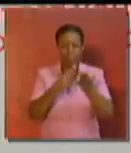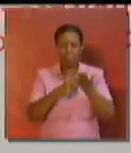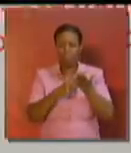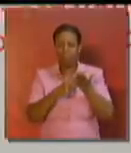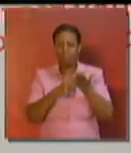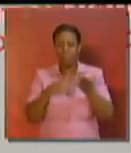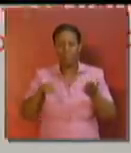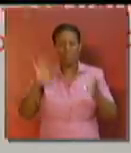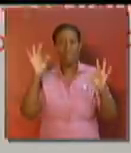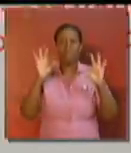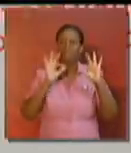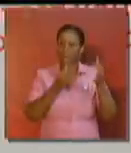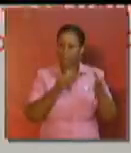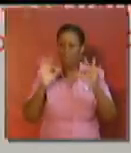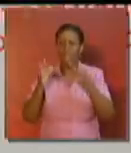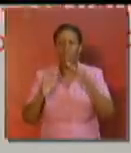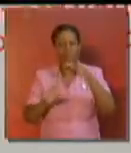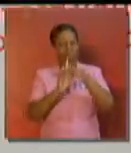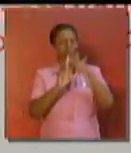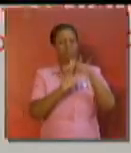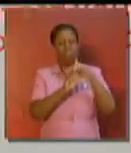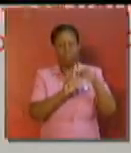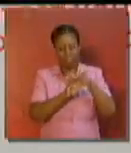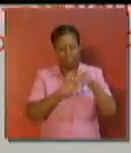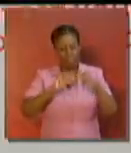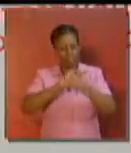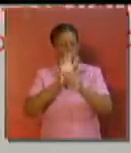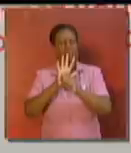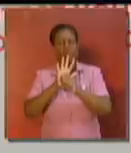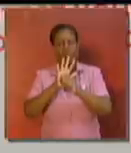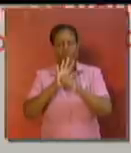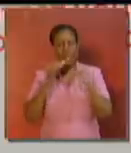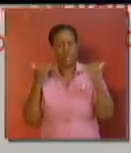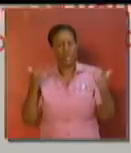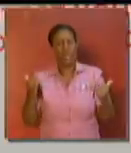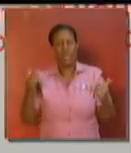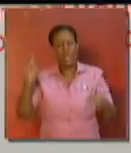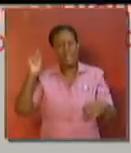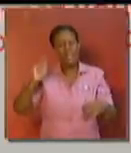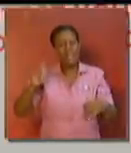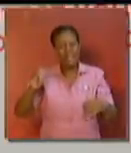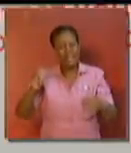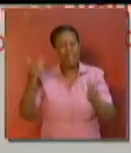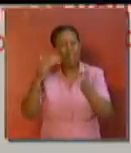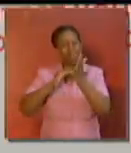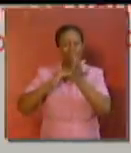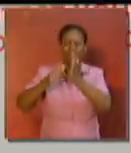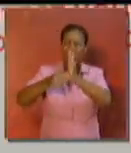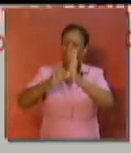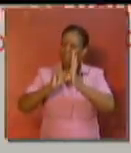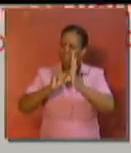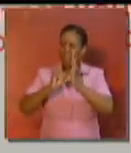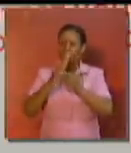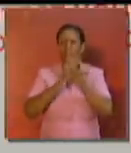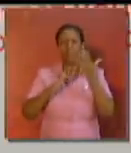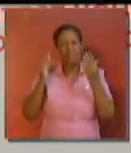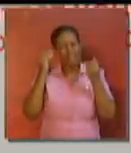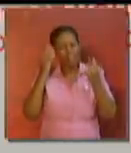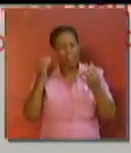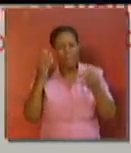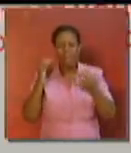brings us to the point where we believe that it may be necessary to reiterate some of the public information on how to